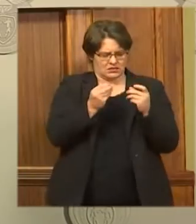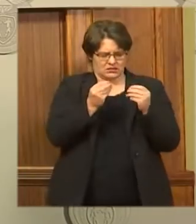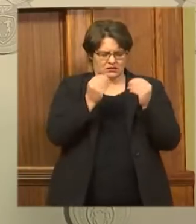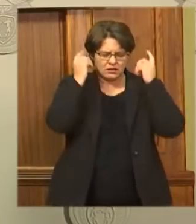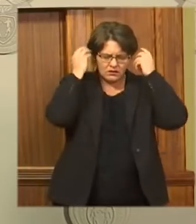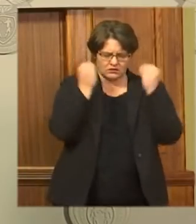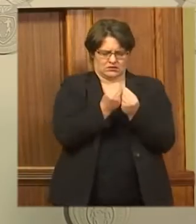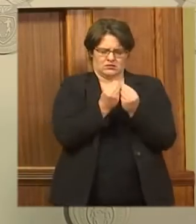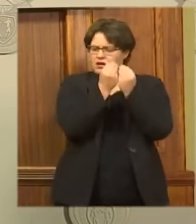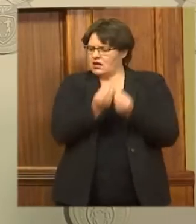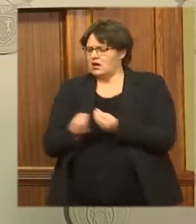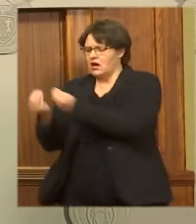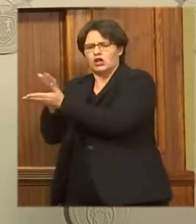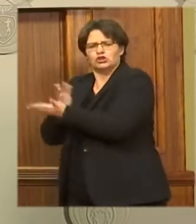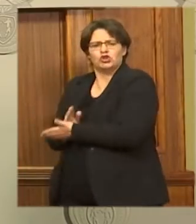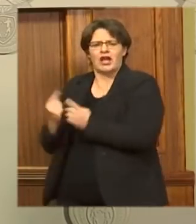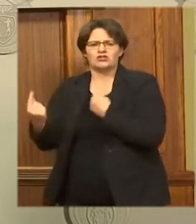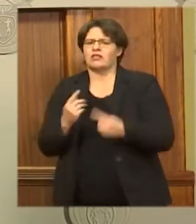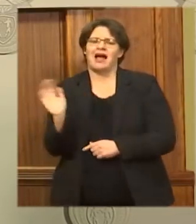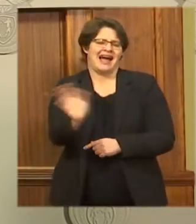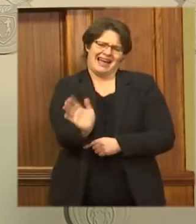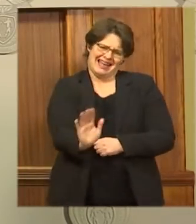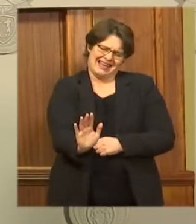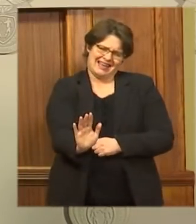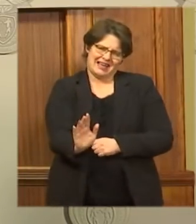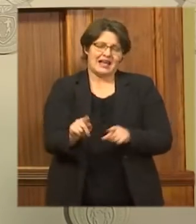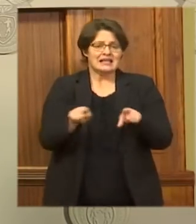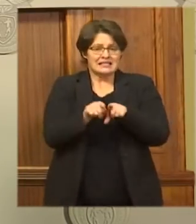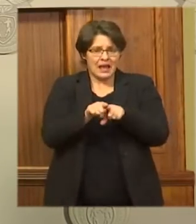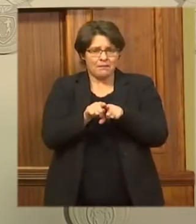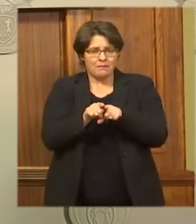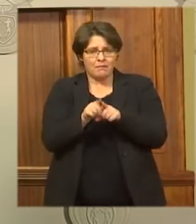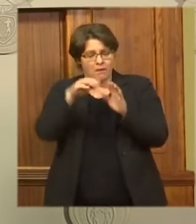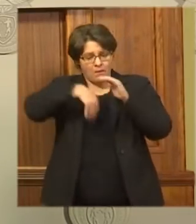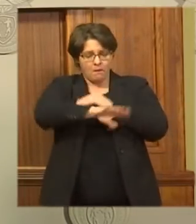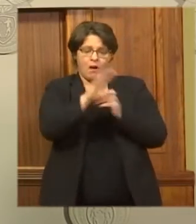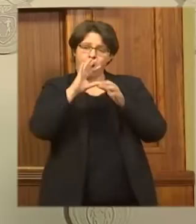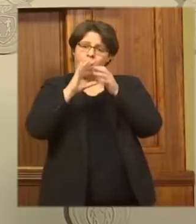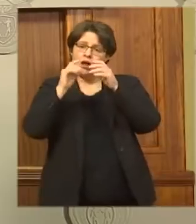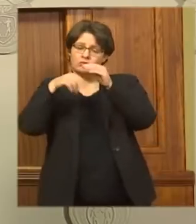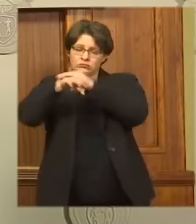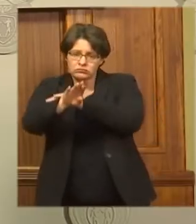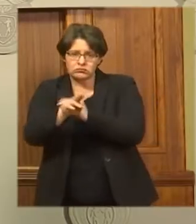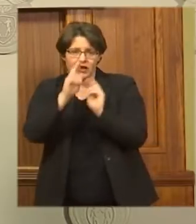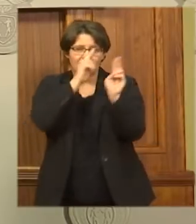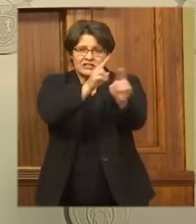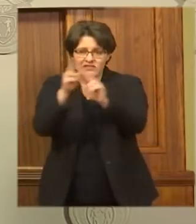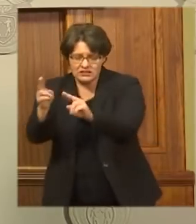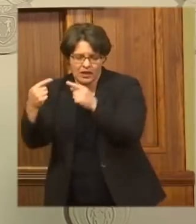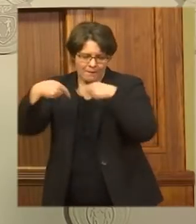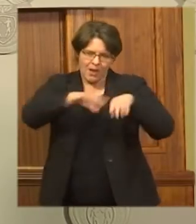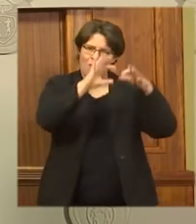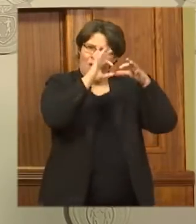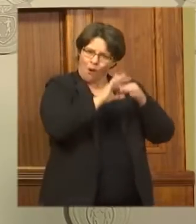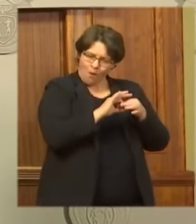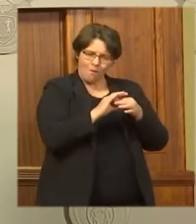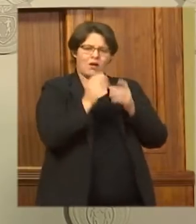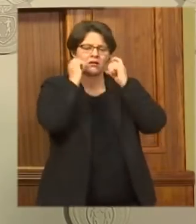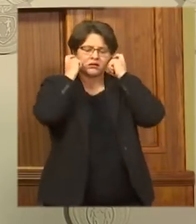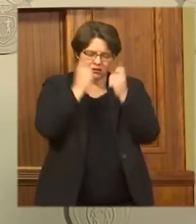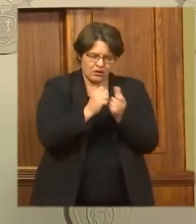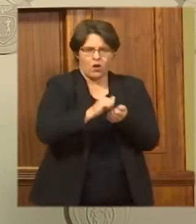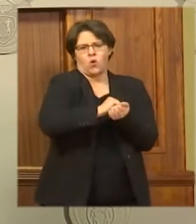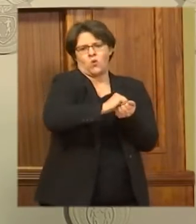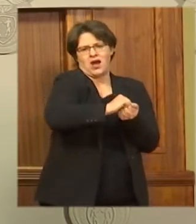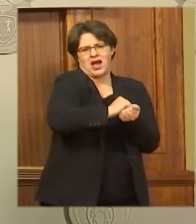and that we wash our masks thoroughly in soap and water after each use.